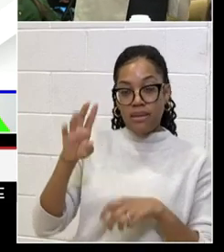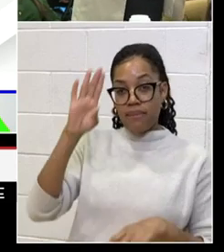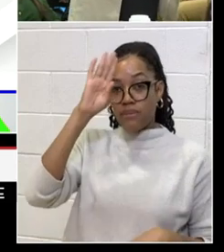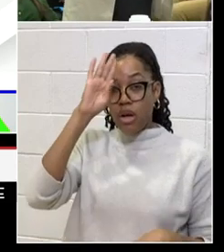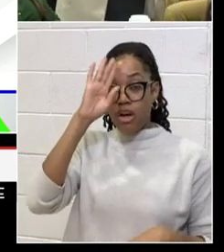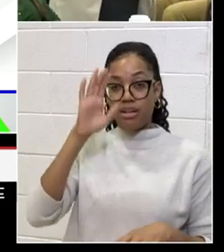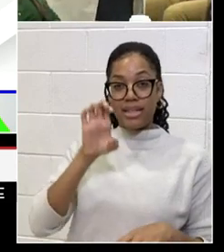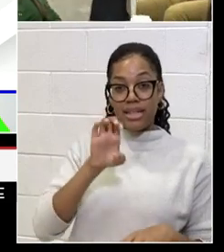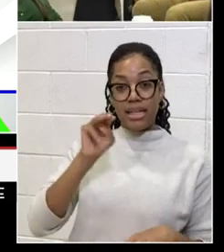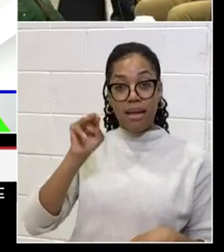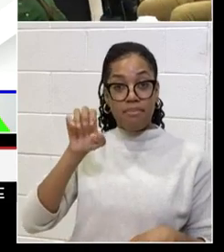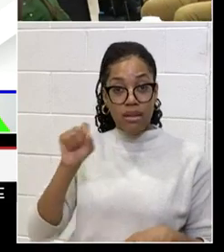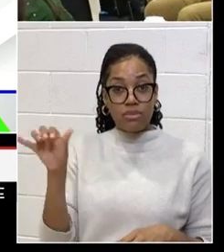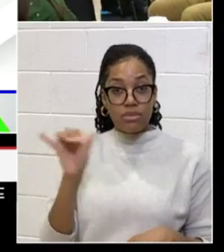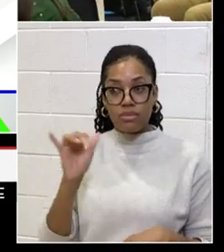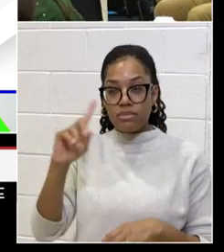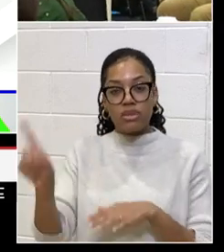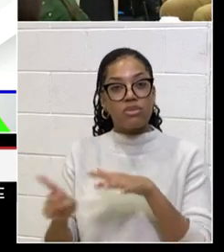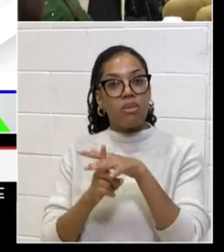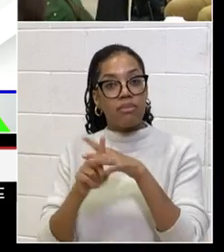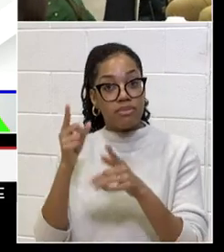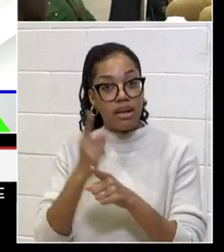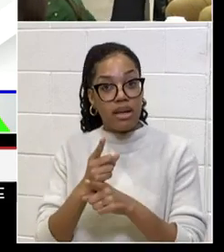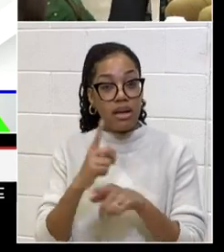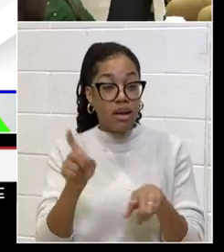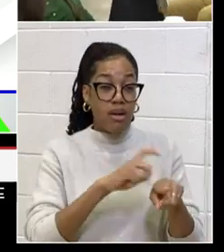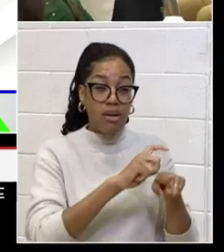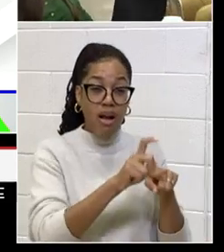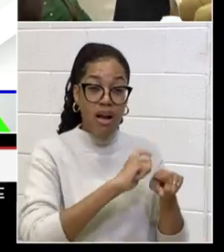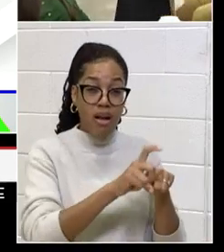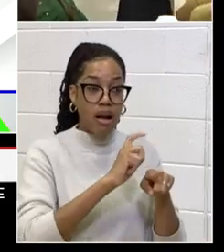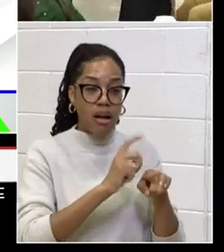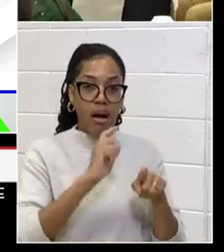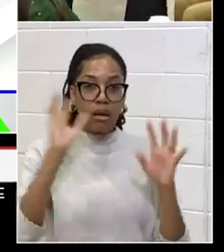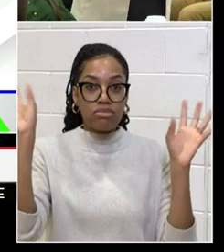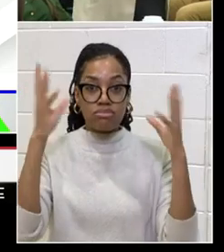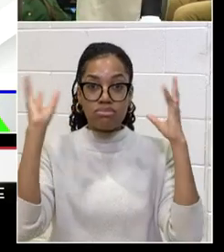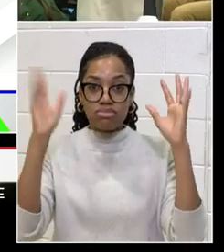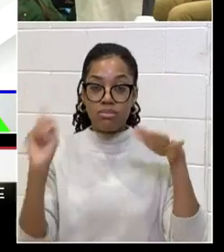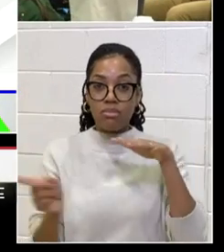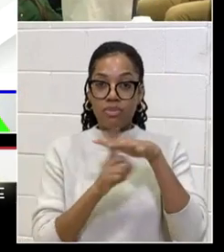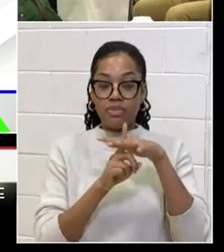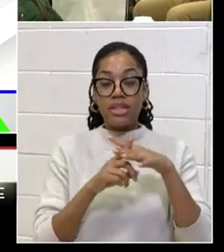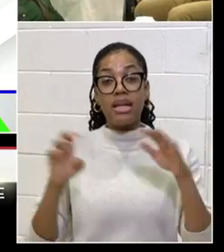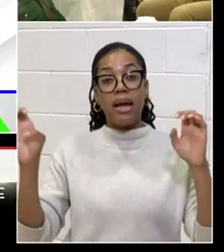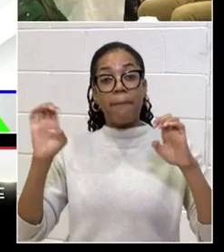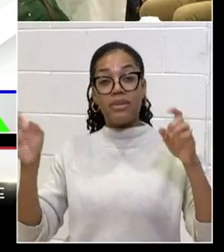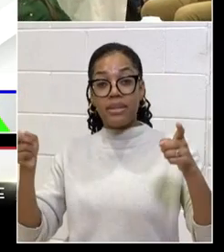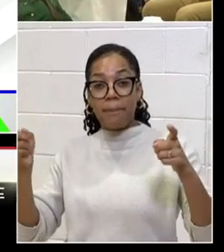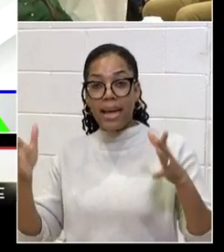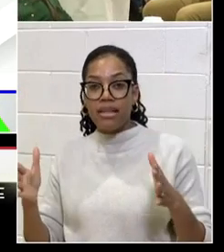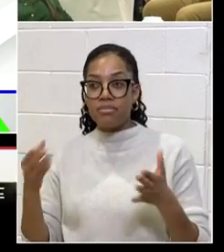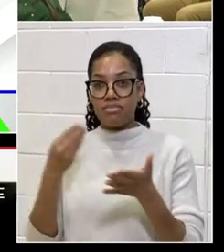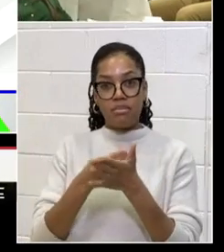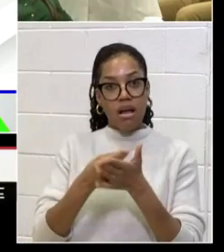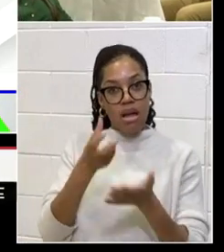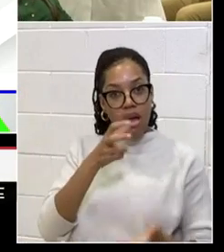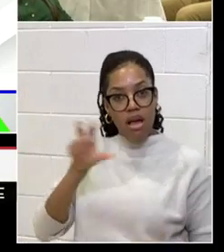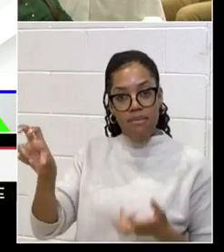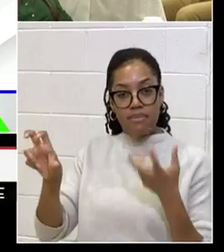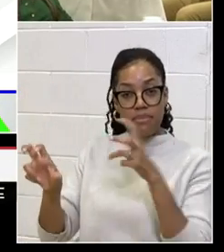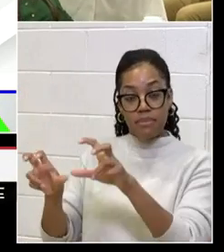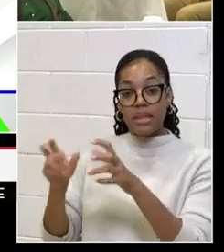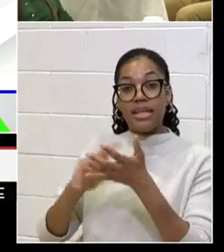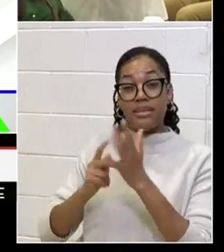up, right? You invest in MPD, who was there to support. You invest in Homeland Security and Emergency Management, who spent the evening working